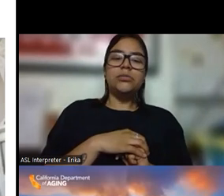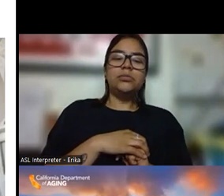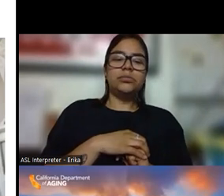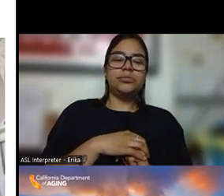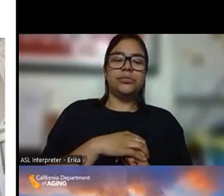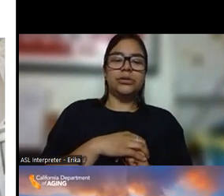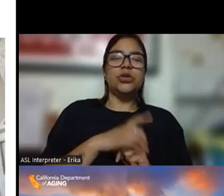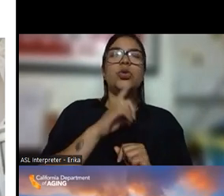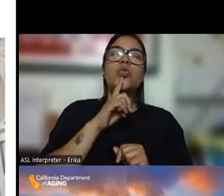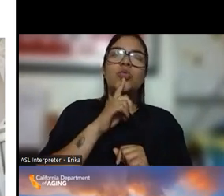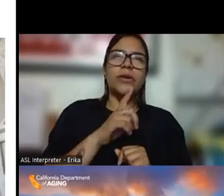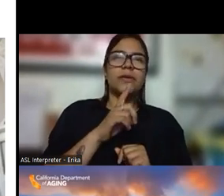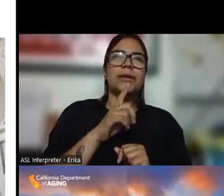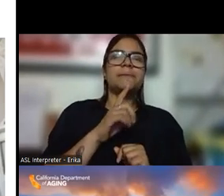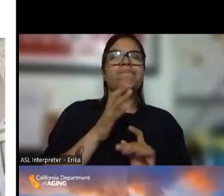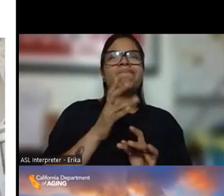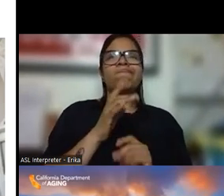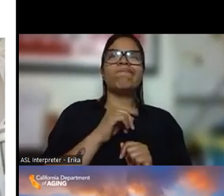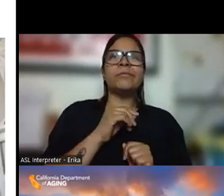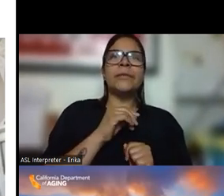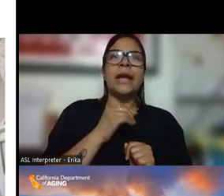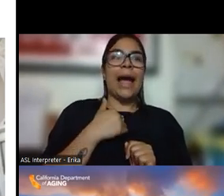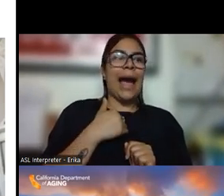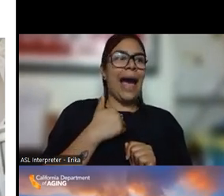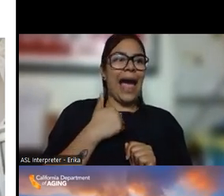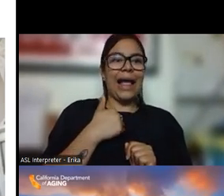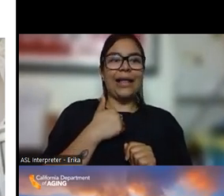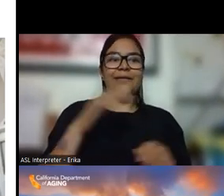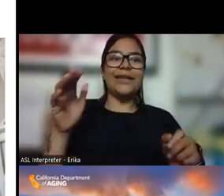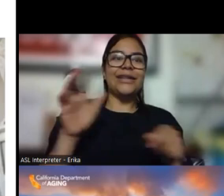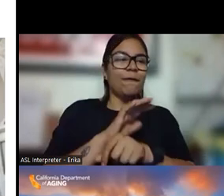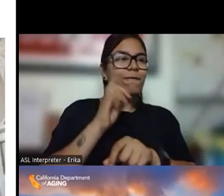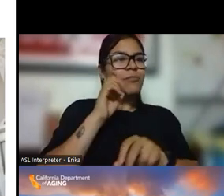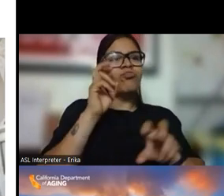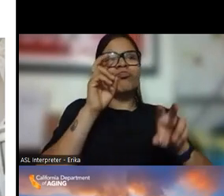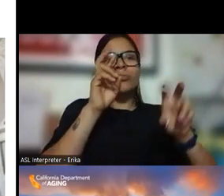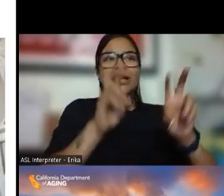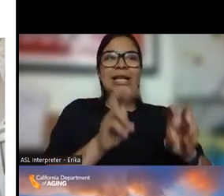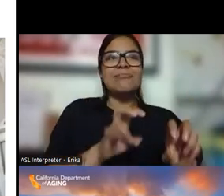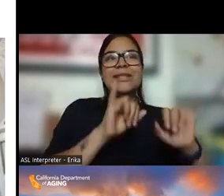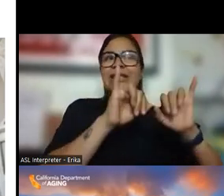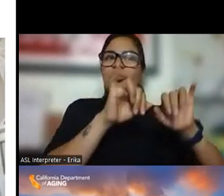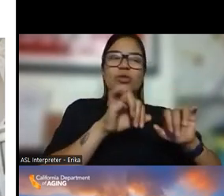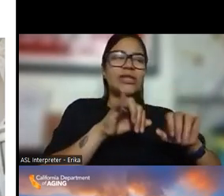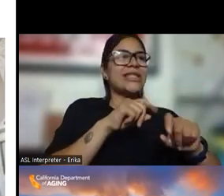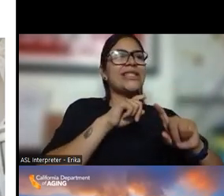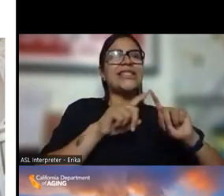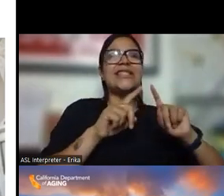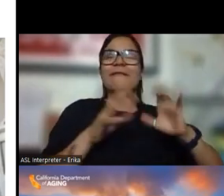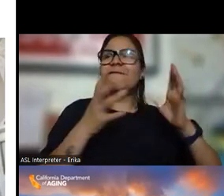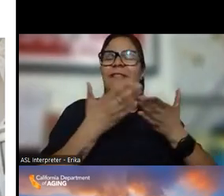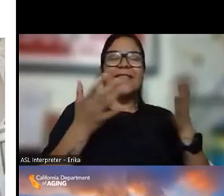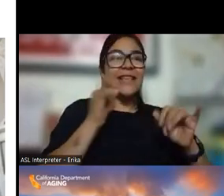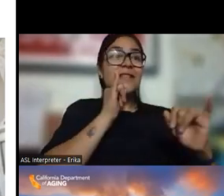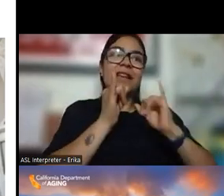engagement, to really conduct community assessment surveys and hold listening sessions and do surveys and do interviews and